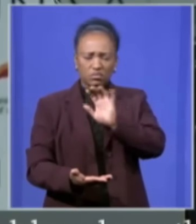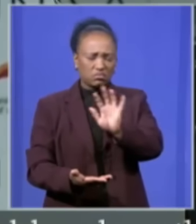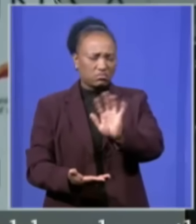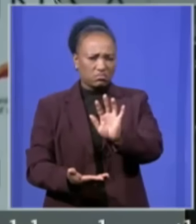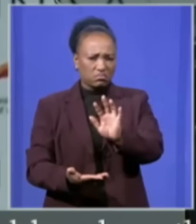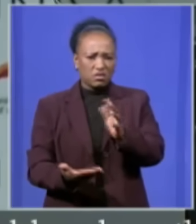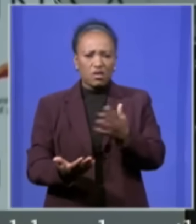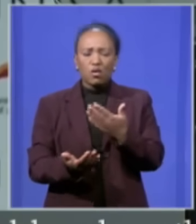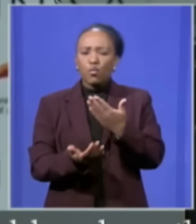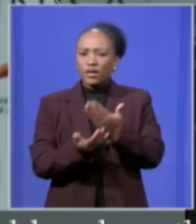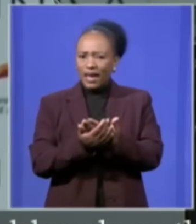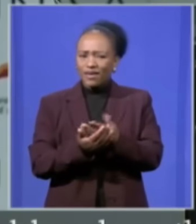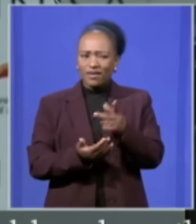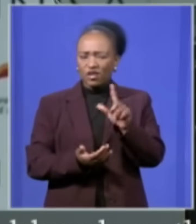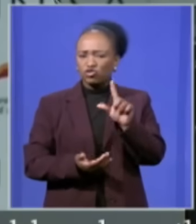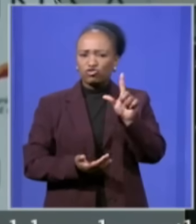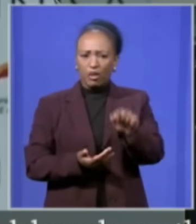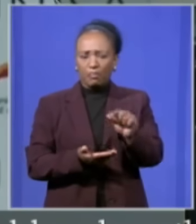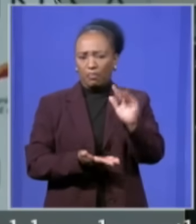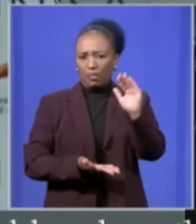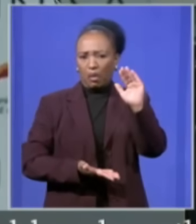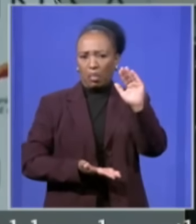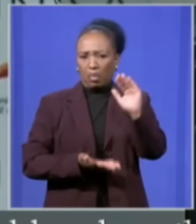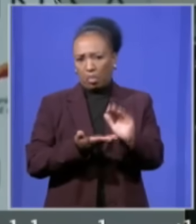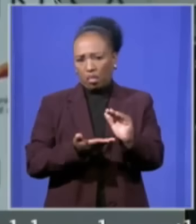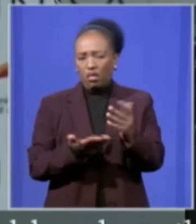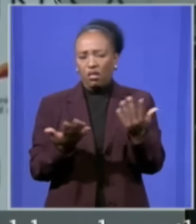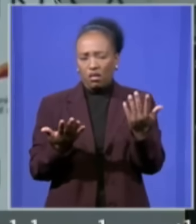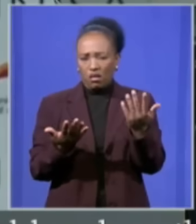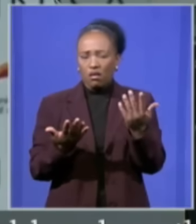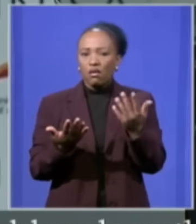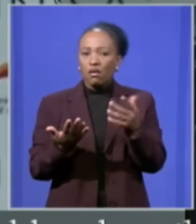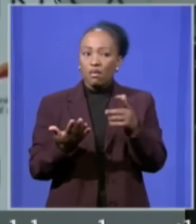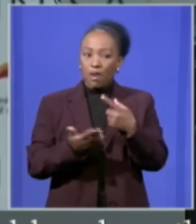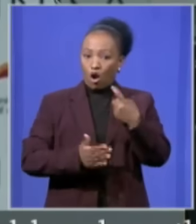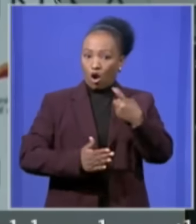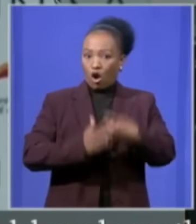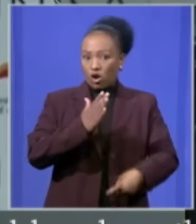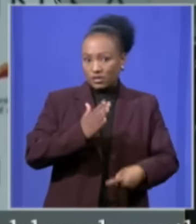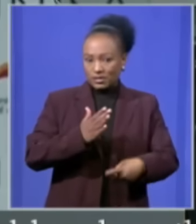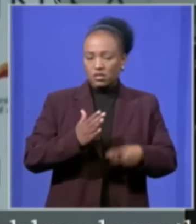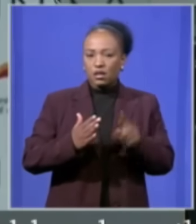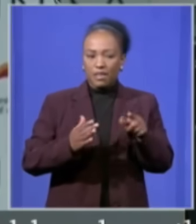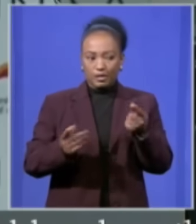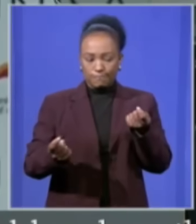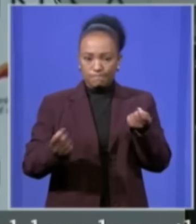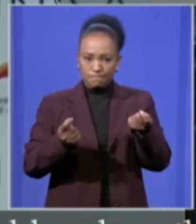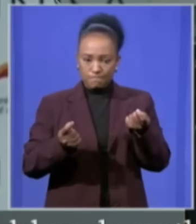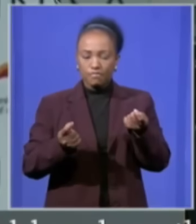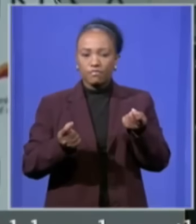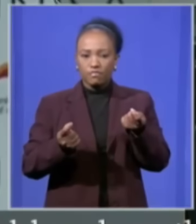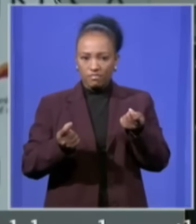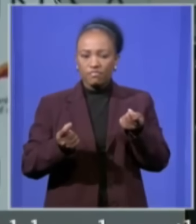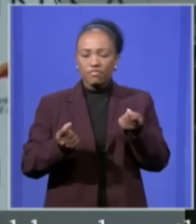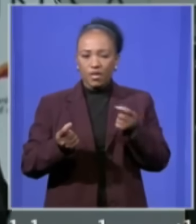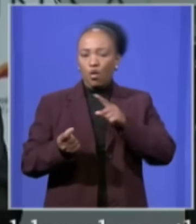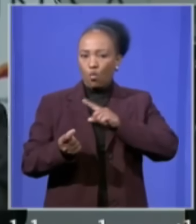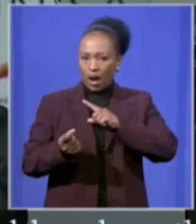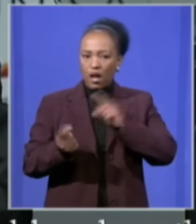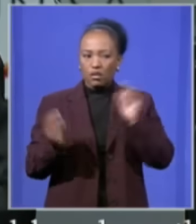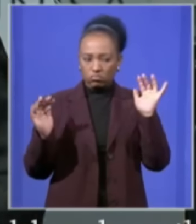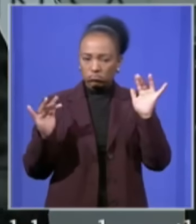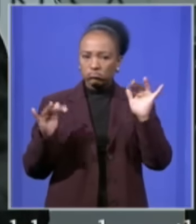dialogue much cheaper, much lower costs must be the order of the day. That is what we